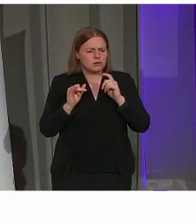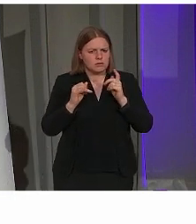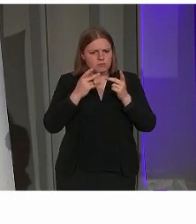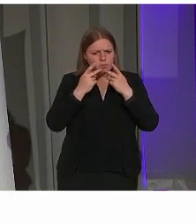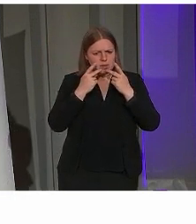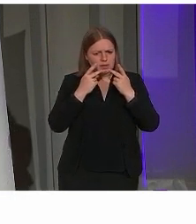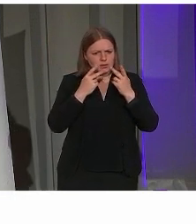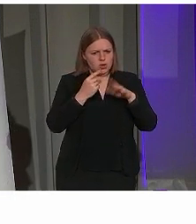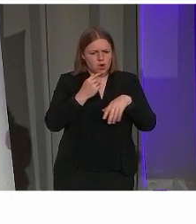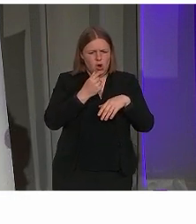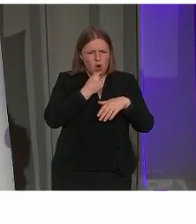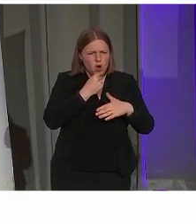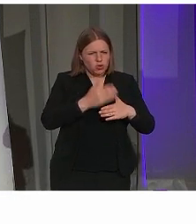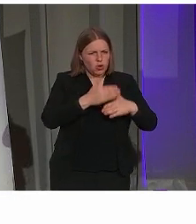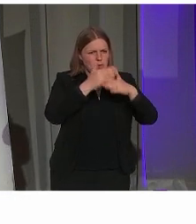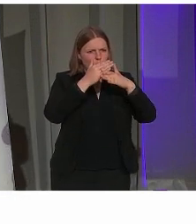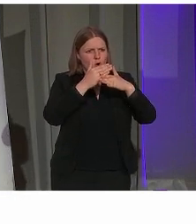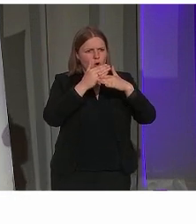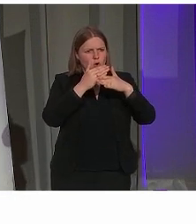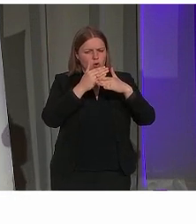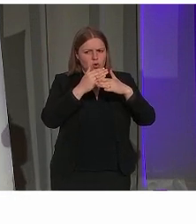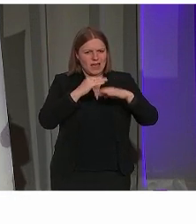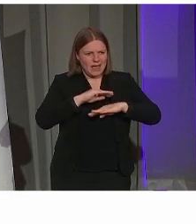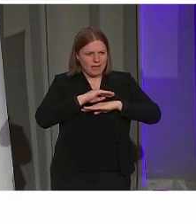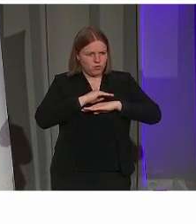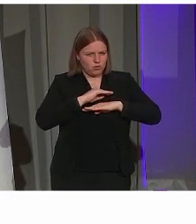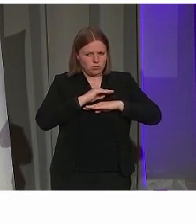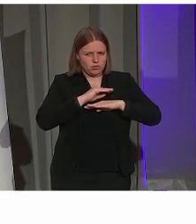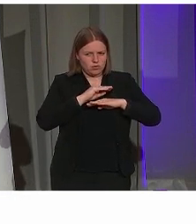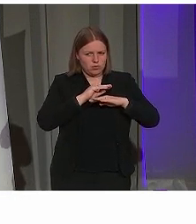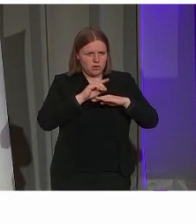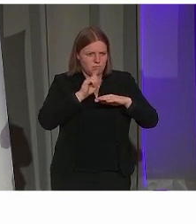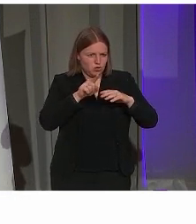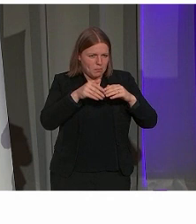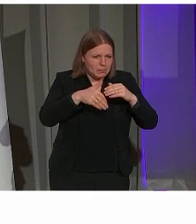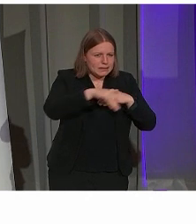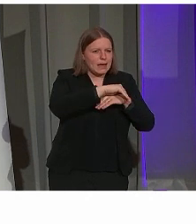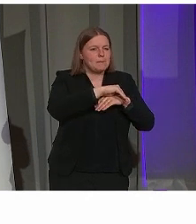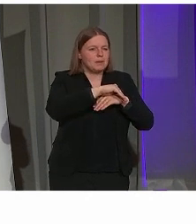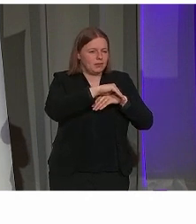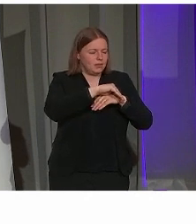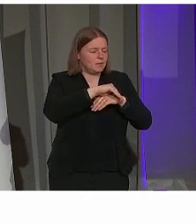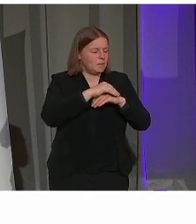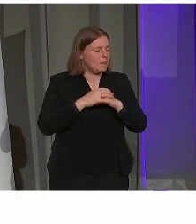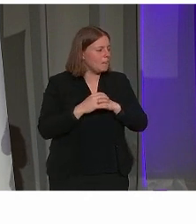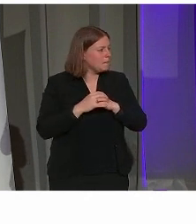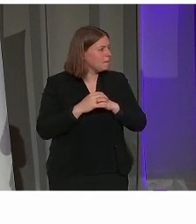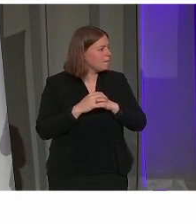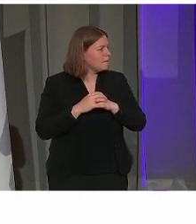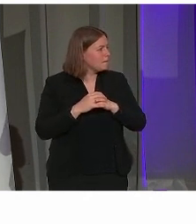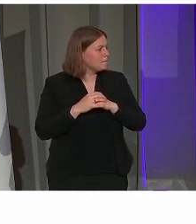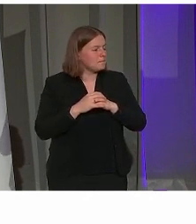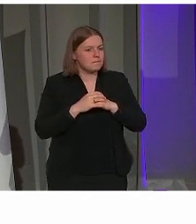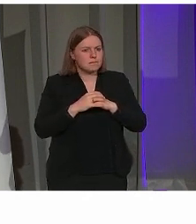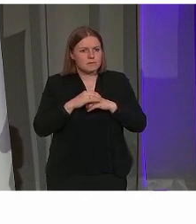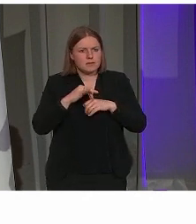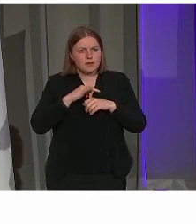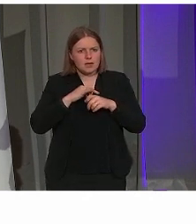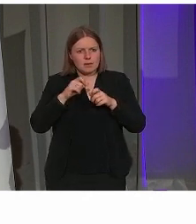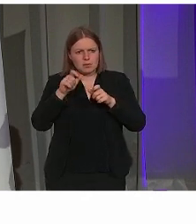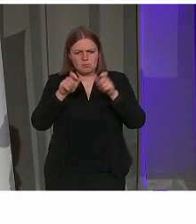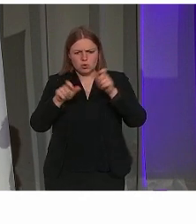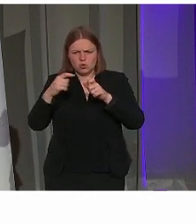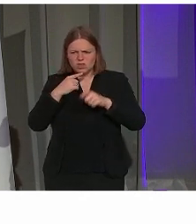historic fabric of the building was not undermined by the access upgrading works. There were objections to access to